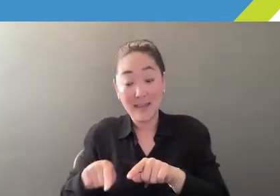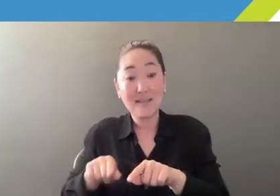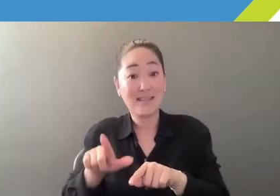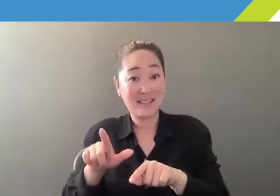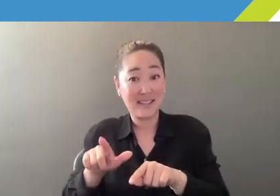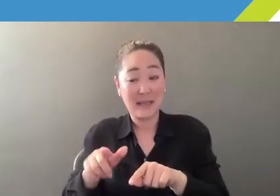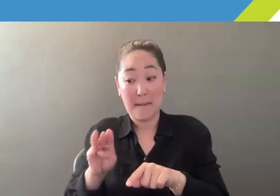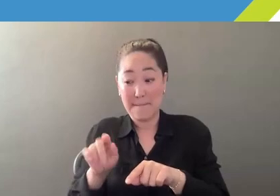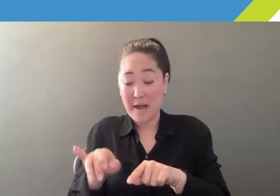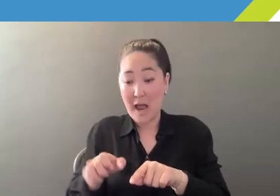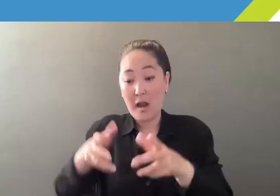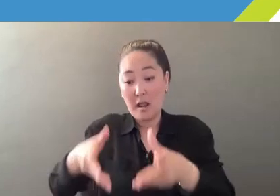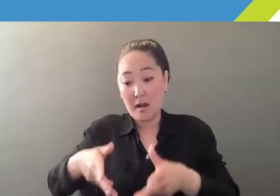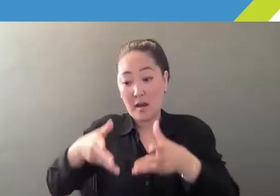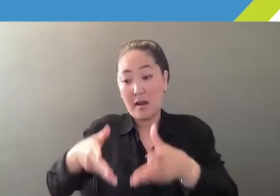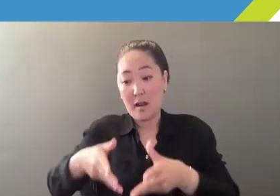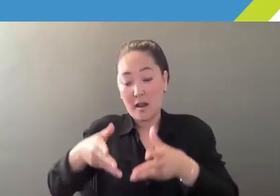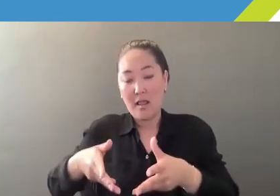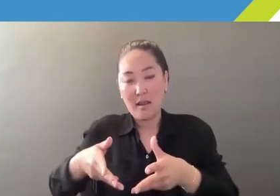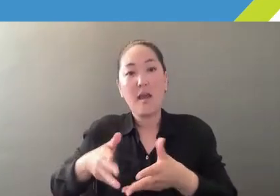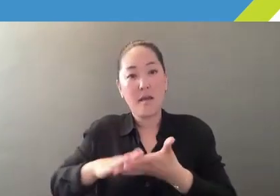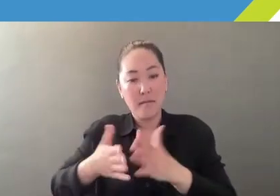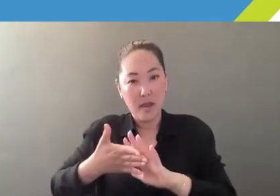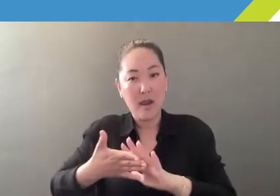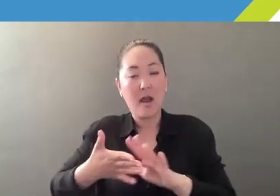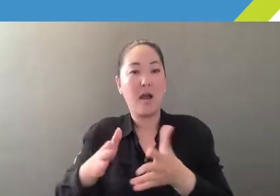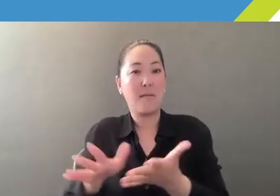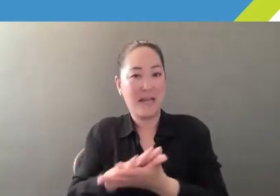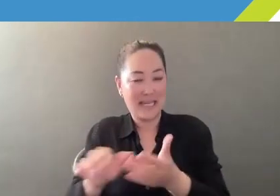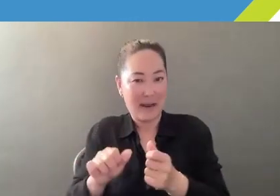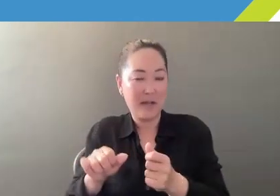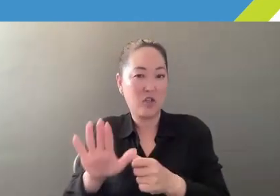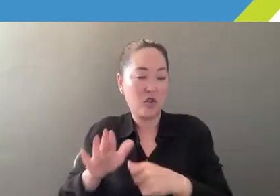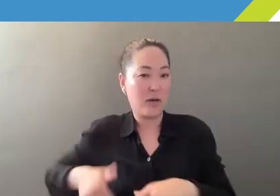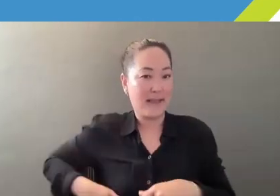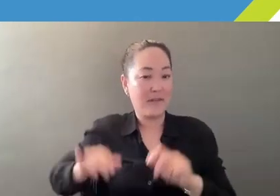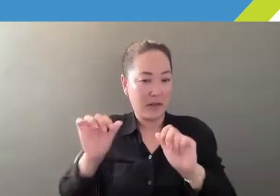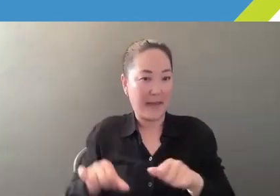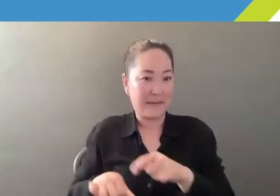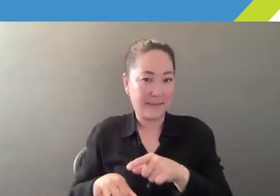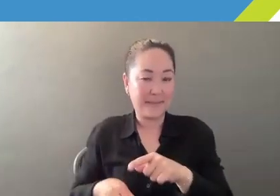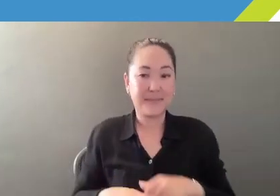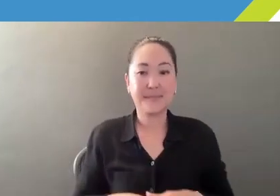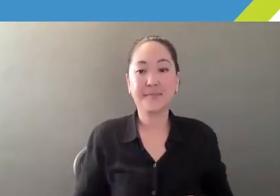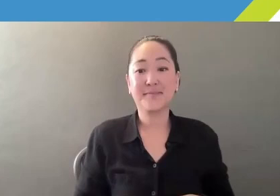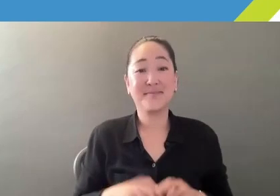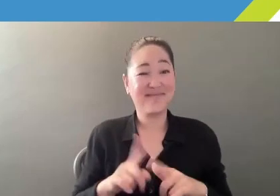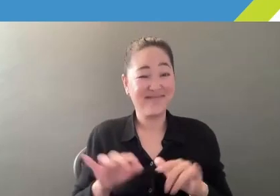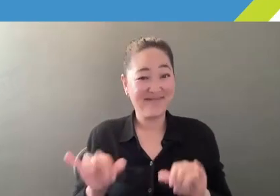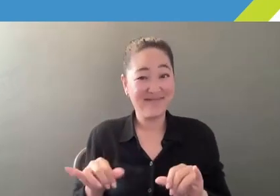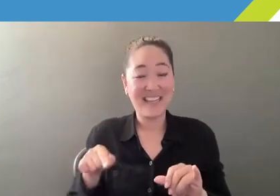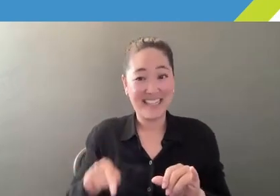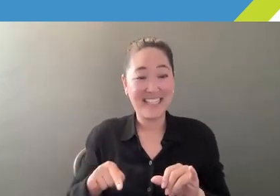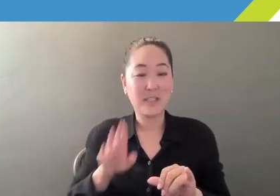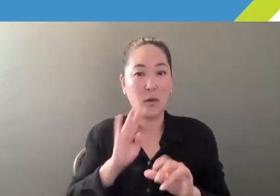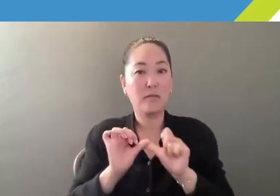party is. And in the case of PSC IBD, the party is very inflamed, very loud, but it's also persistent,